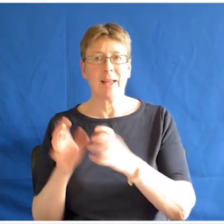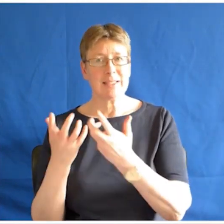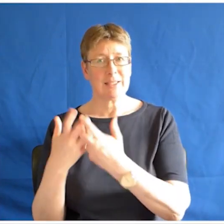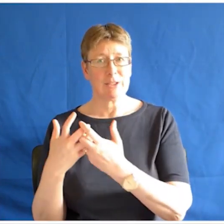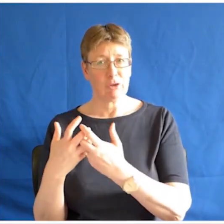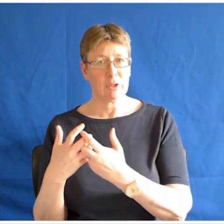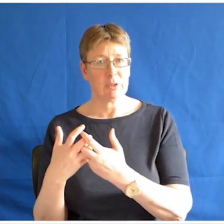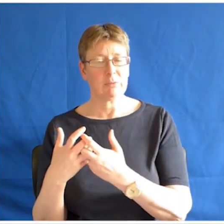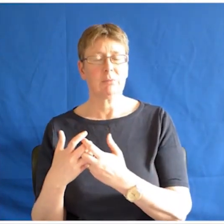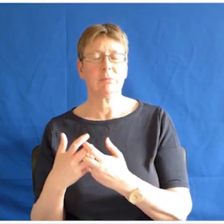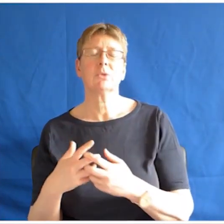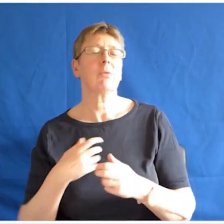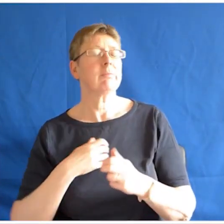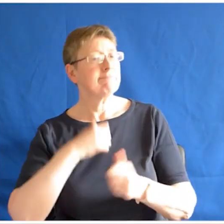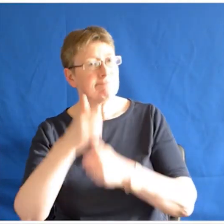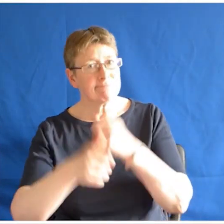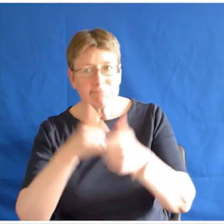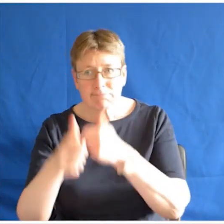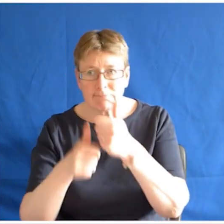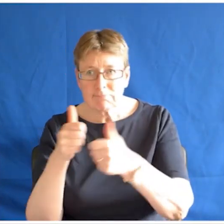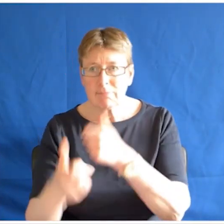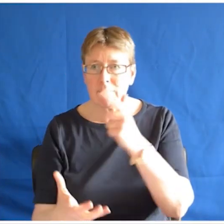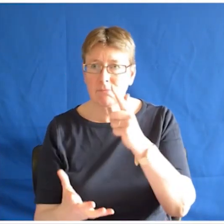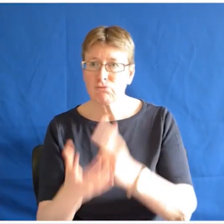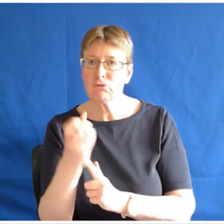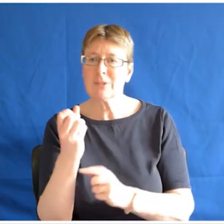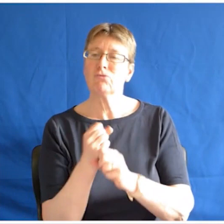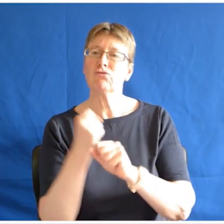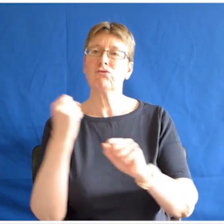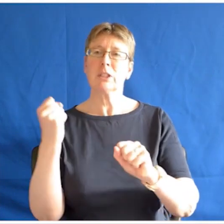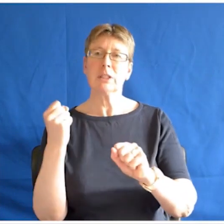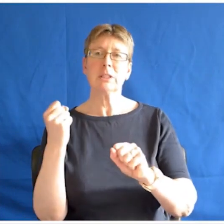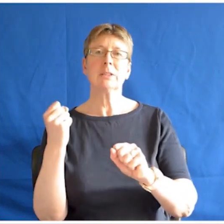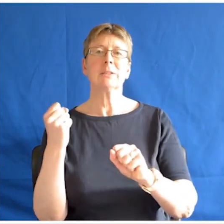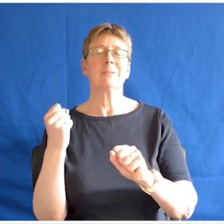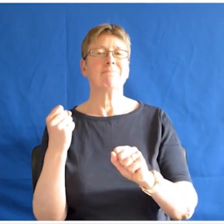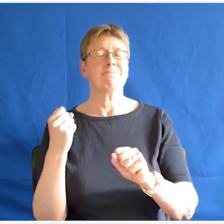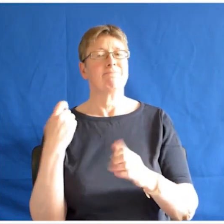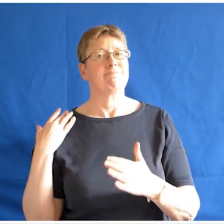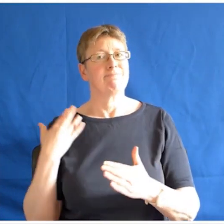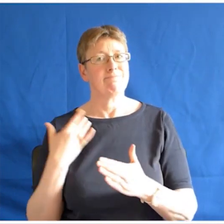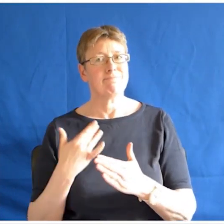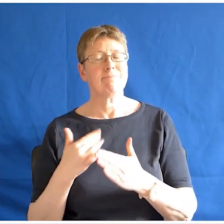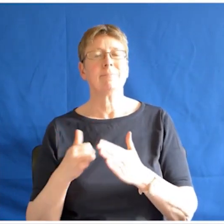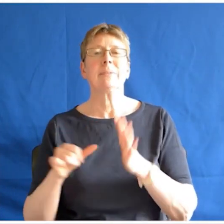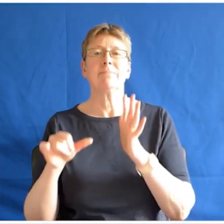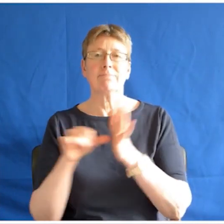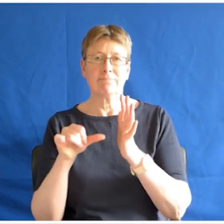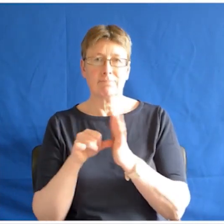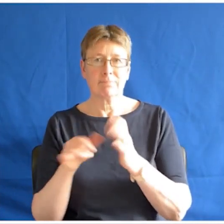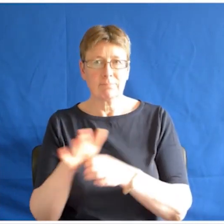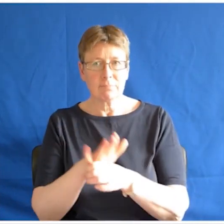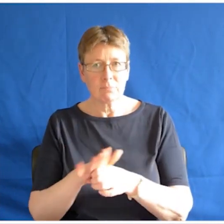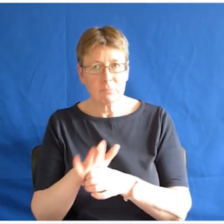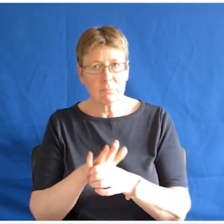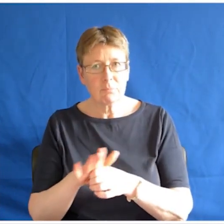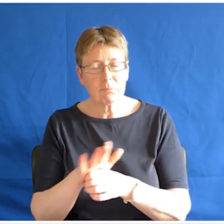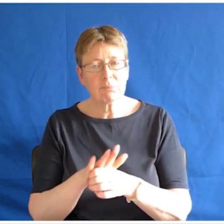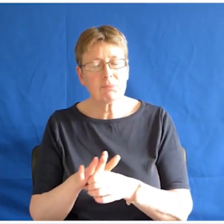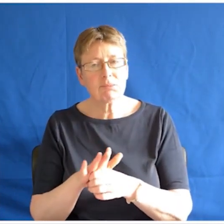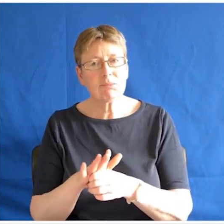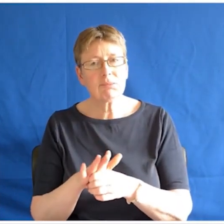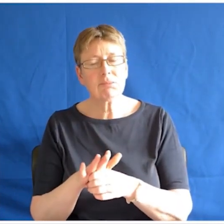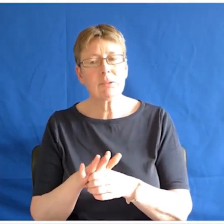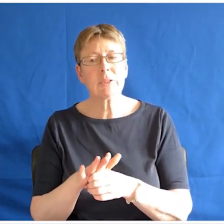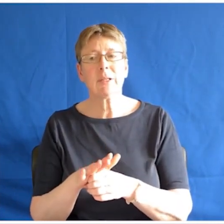and congratulations. You've got your degrees in quite difficult circumstances, given everything that